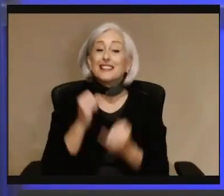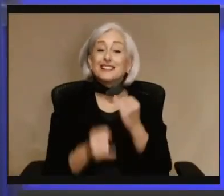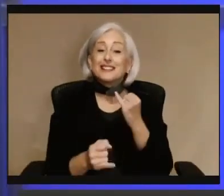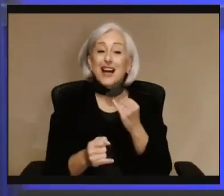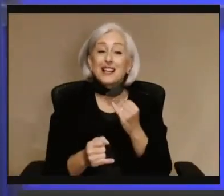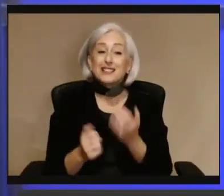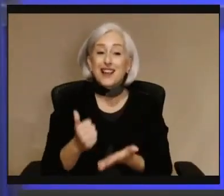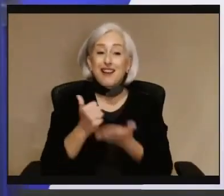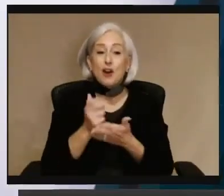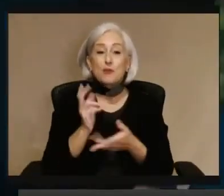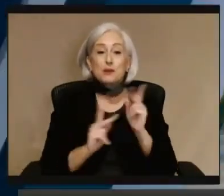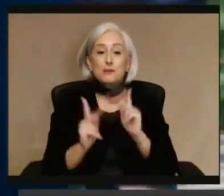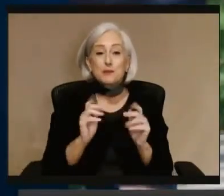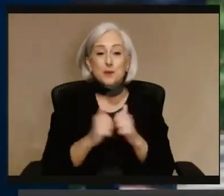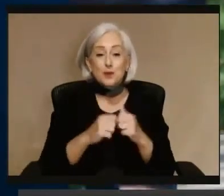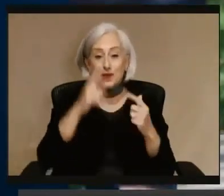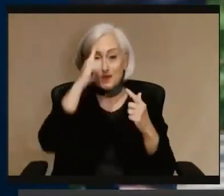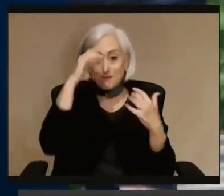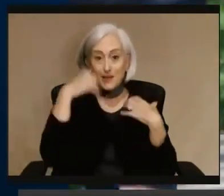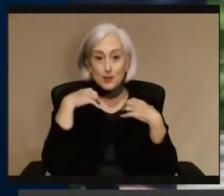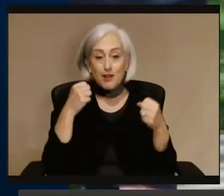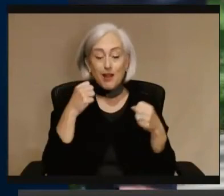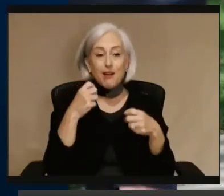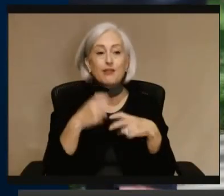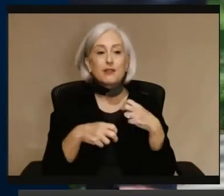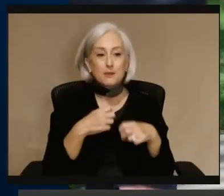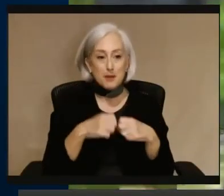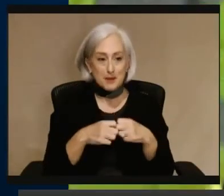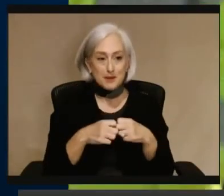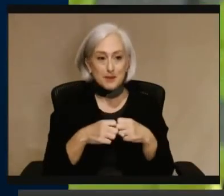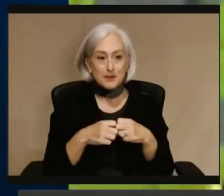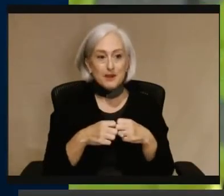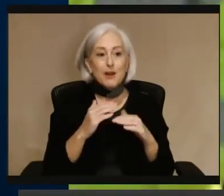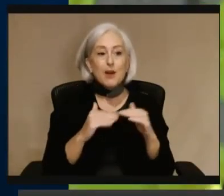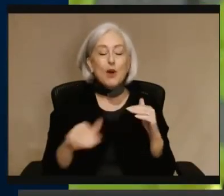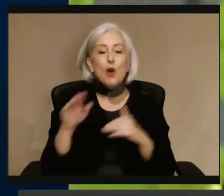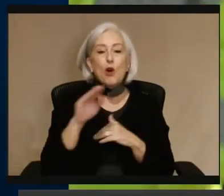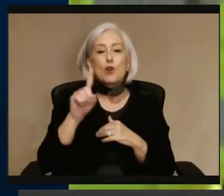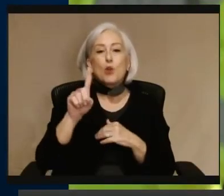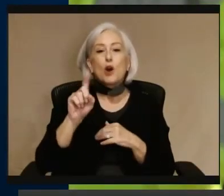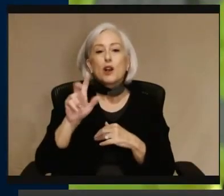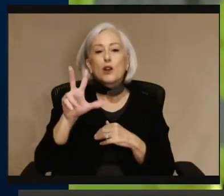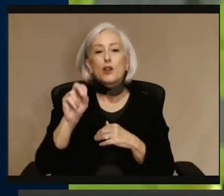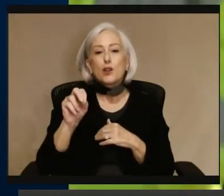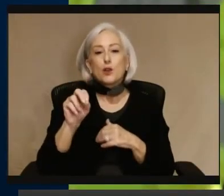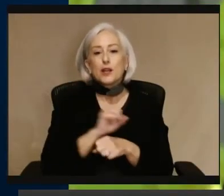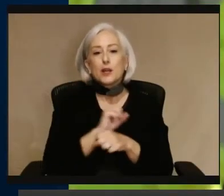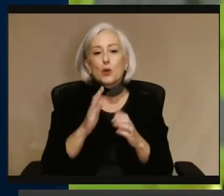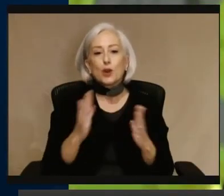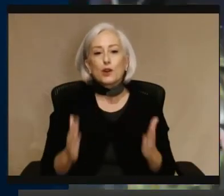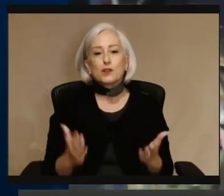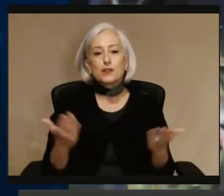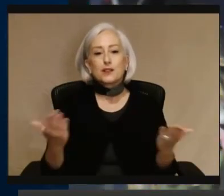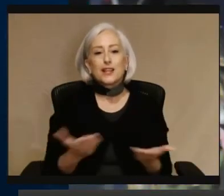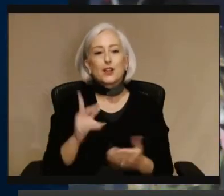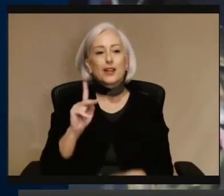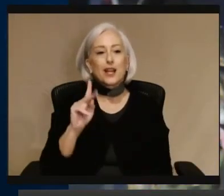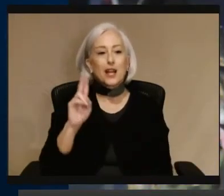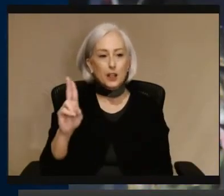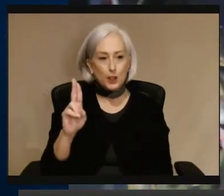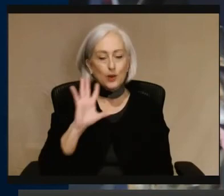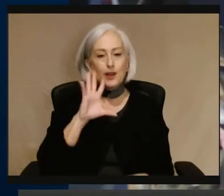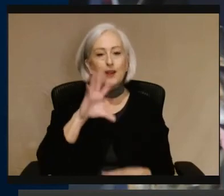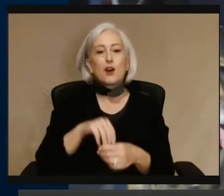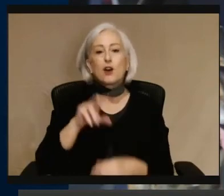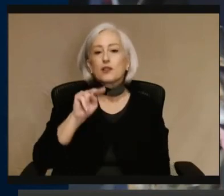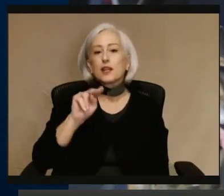with mental illness. More than 130 employees from here at the University of Kansas Health System took part in this year's NAMI Johnson County Walk. It